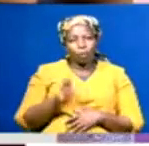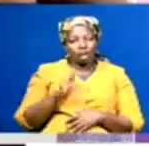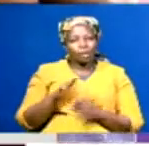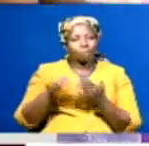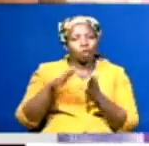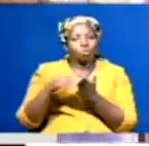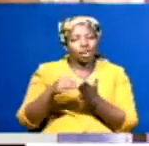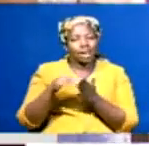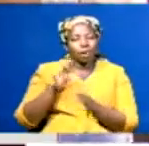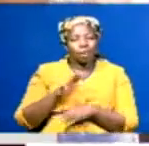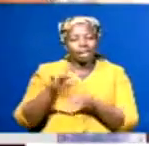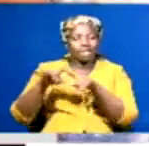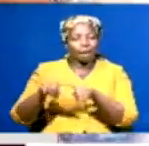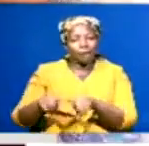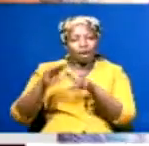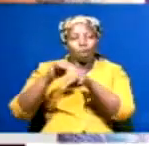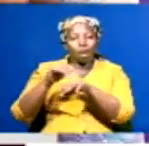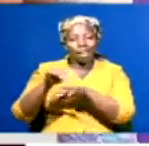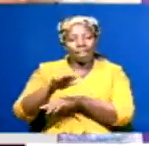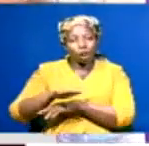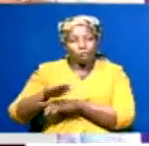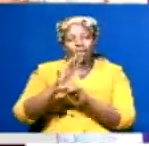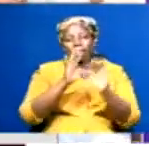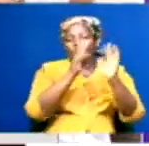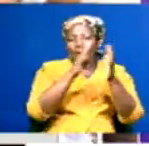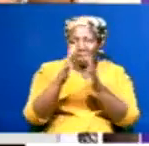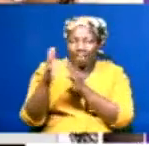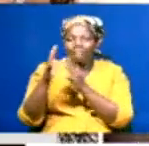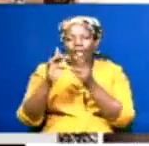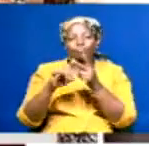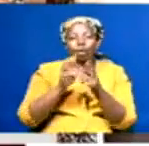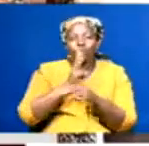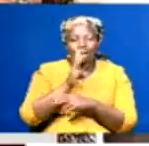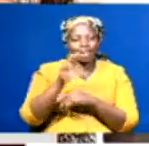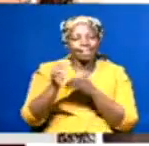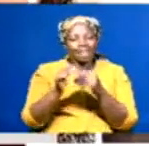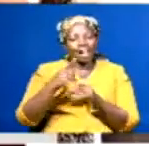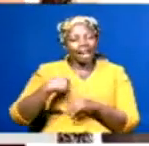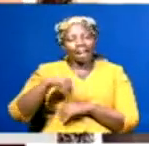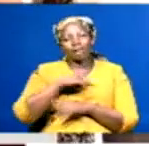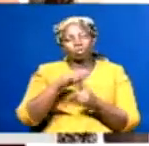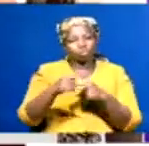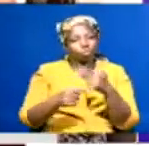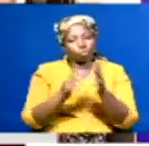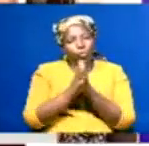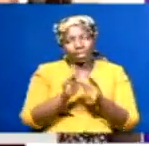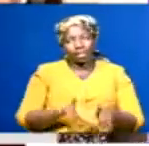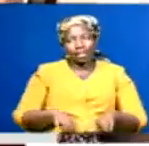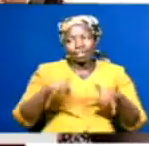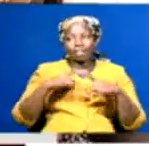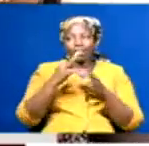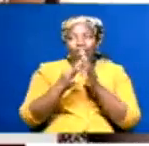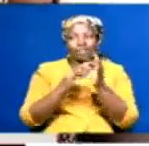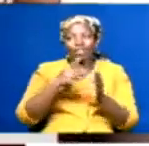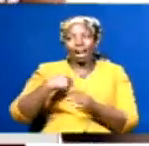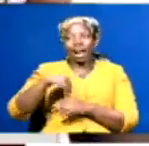most on the ecosystems, we depend on forests, we depend on the water around us to survive. So if we don't